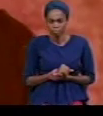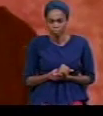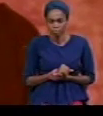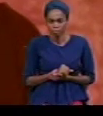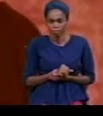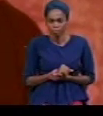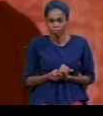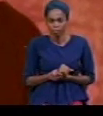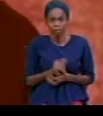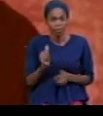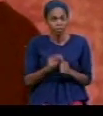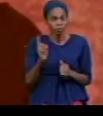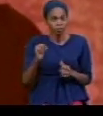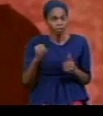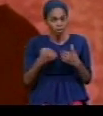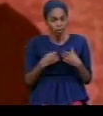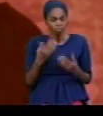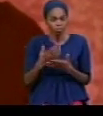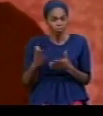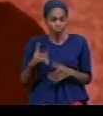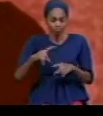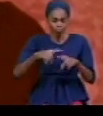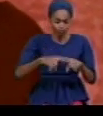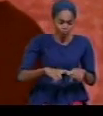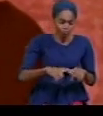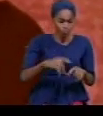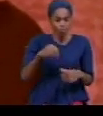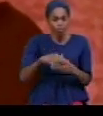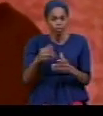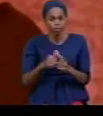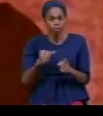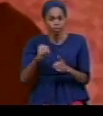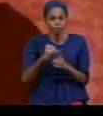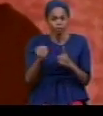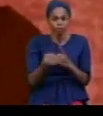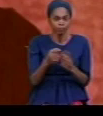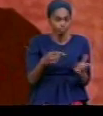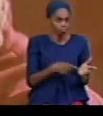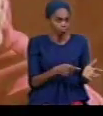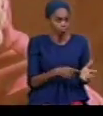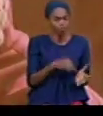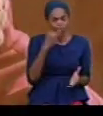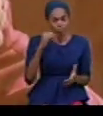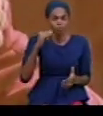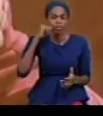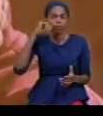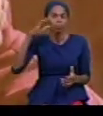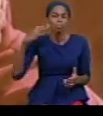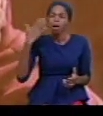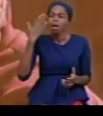upon in any situation. It is our women mirror in church.